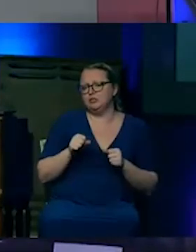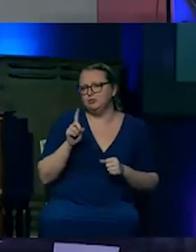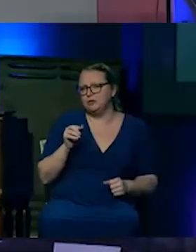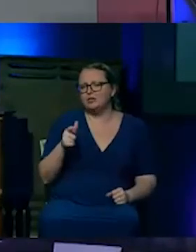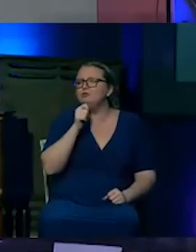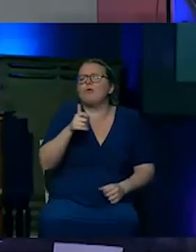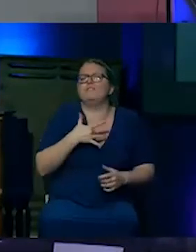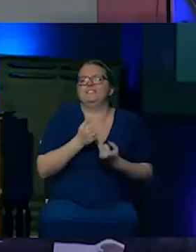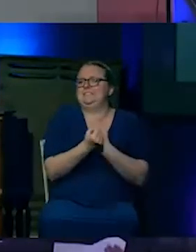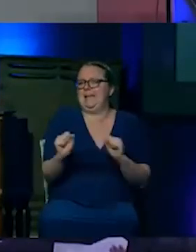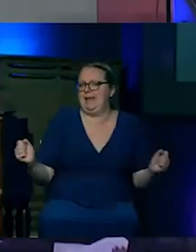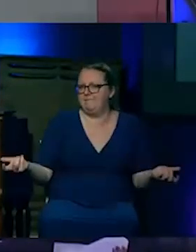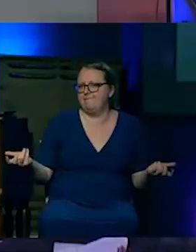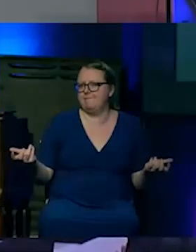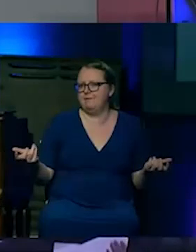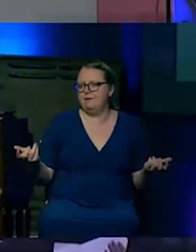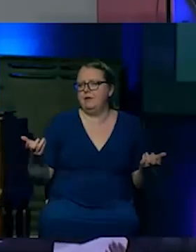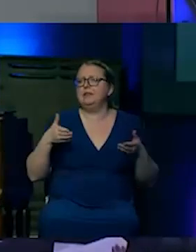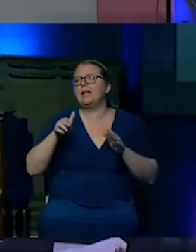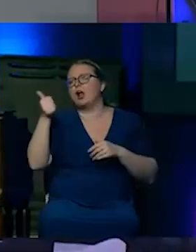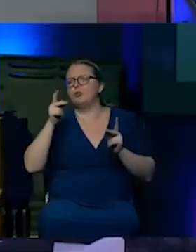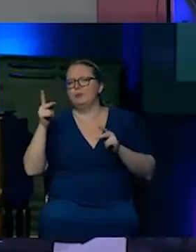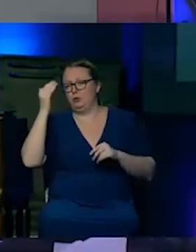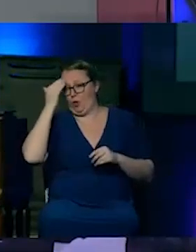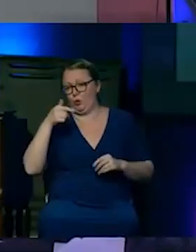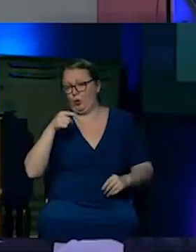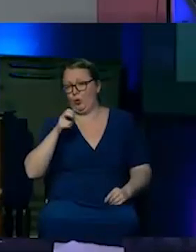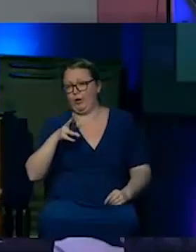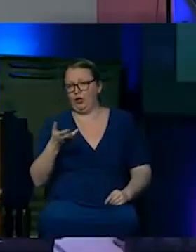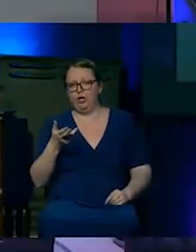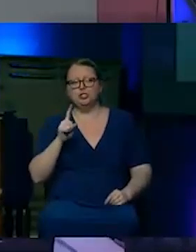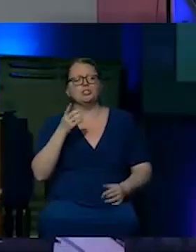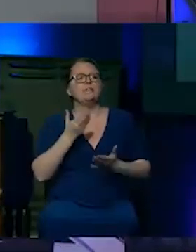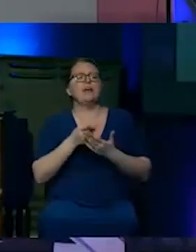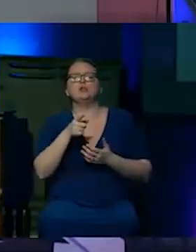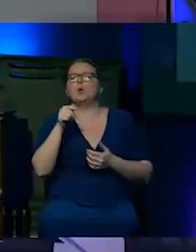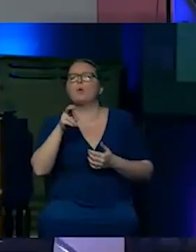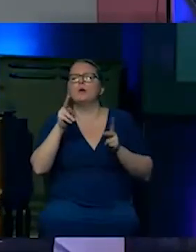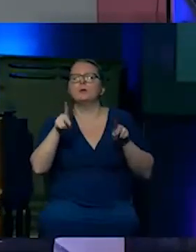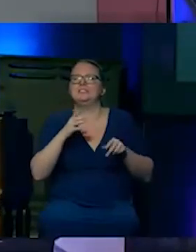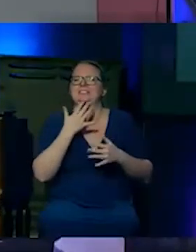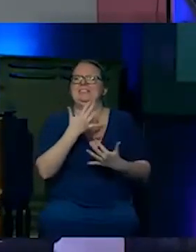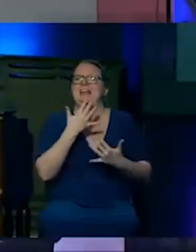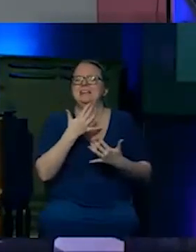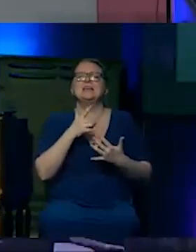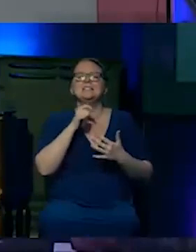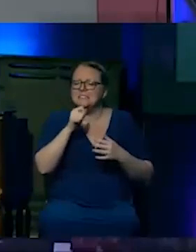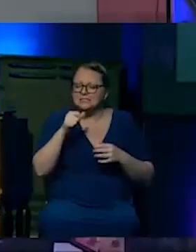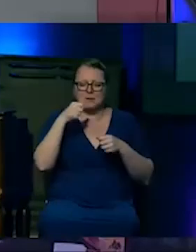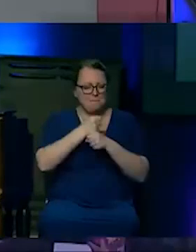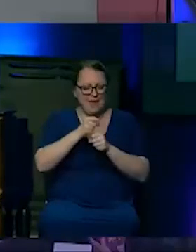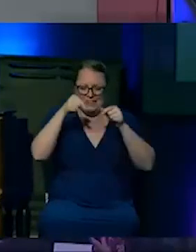you don't feel safe letting other people know that you're queer. Just the fact that you are a queer person singing this doesn't somehow make